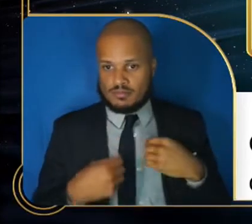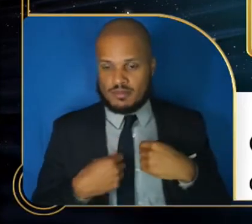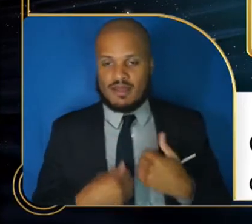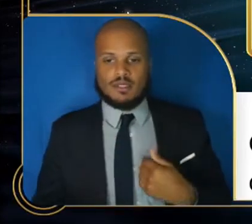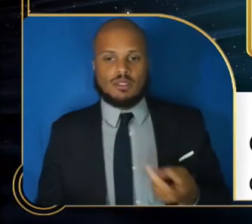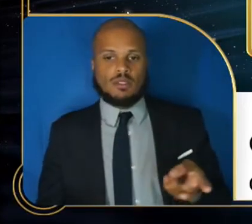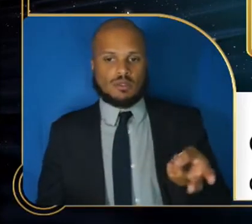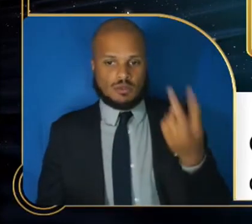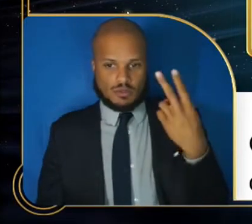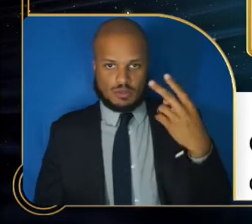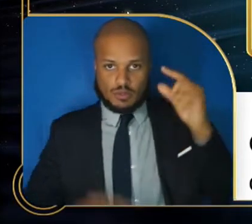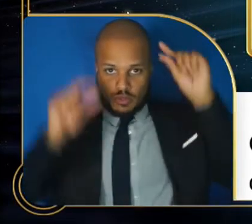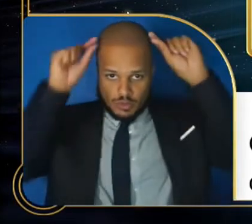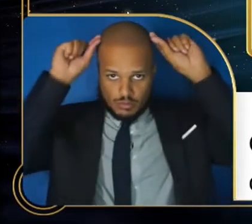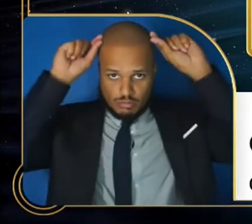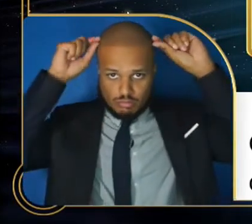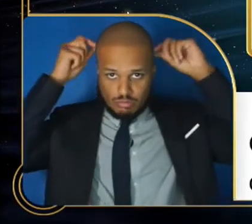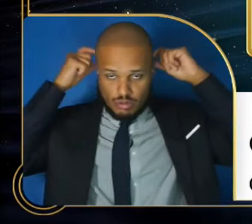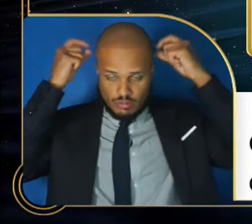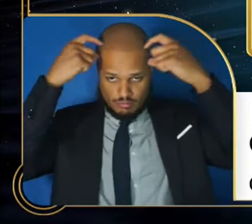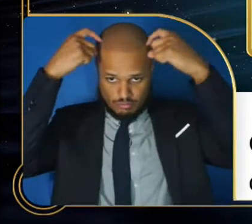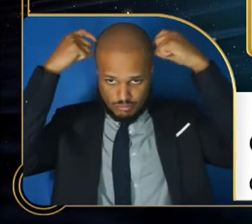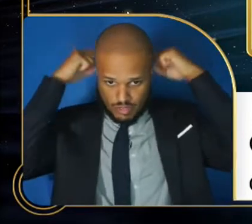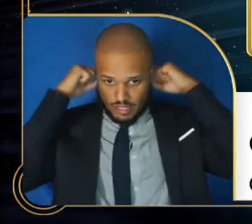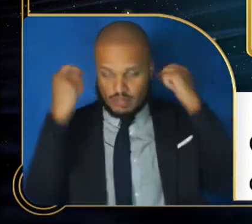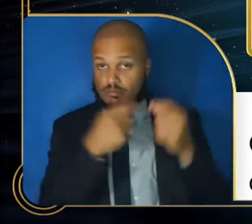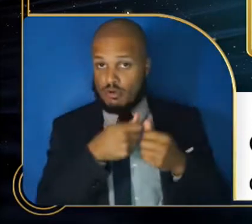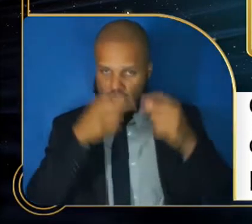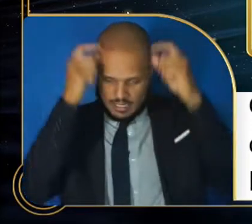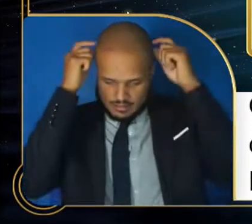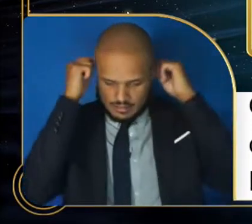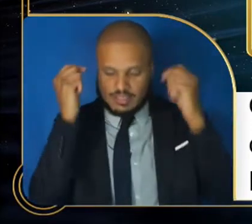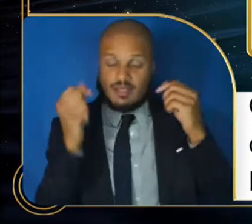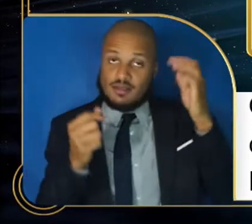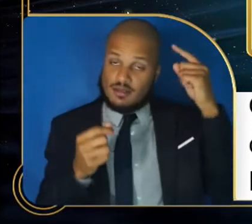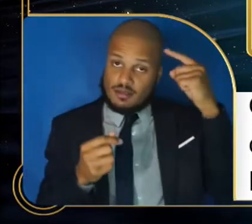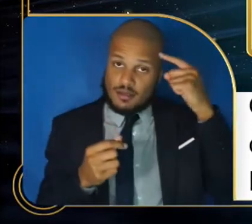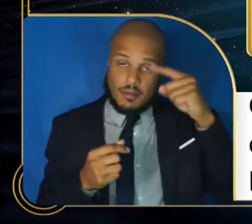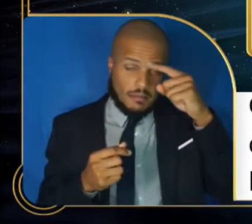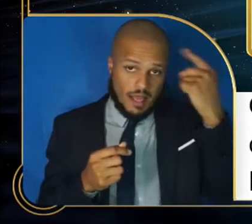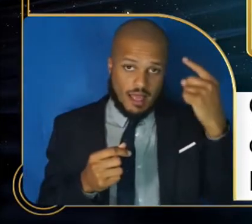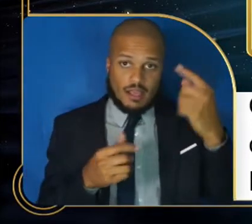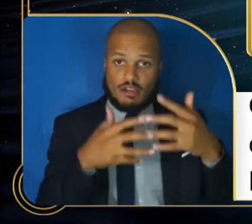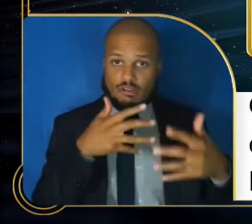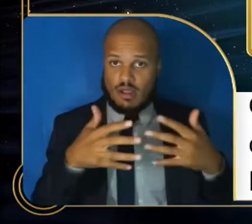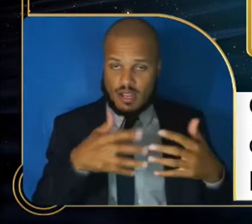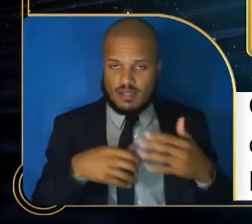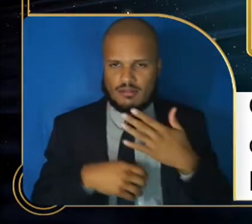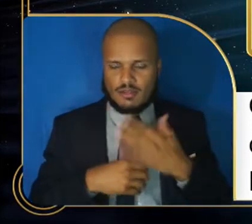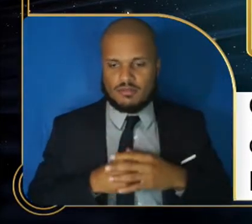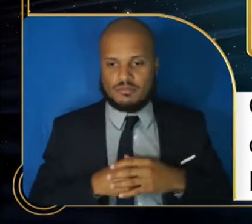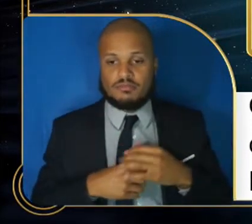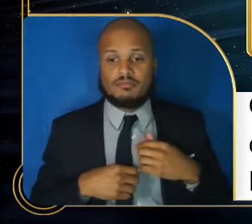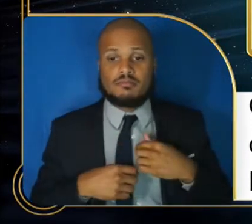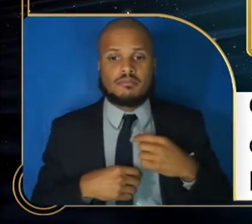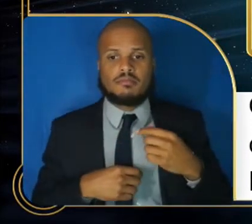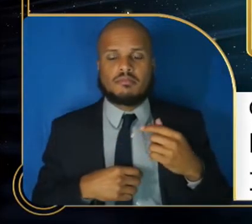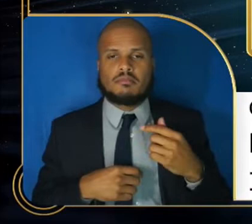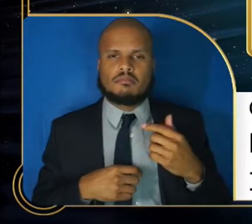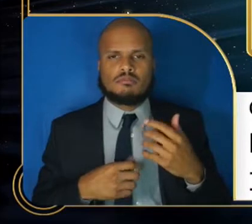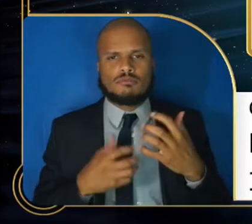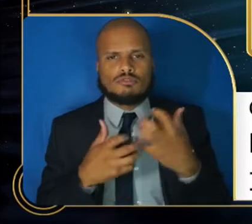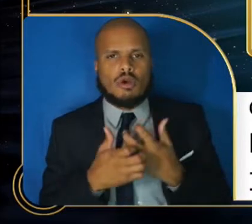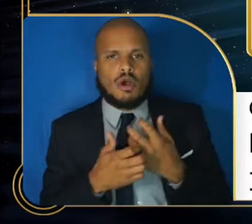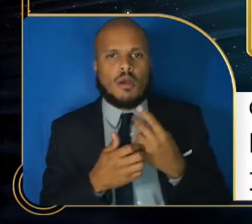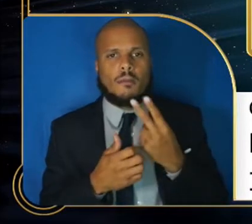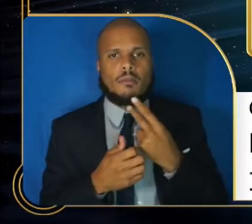goddess braids in my hair. My hair color is gray and black. I'm wearing like a deep plum lipstick.